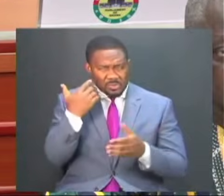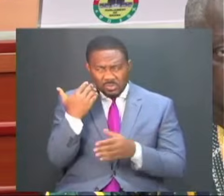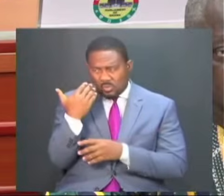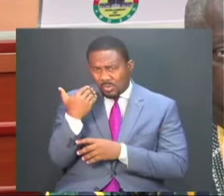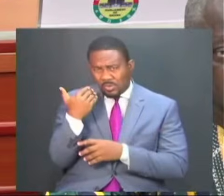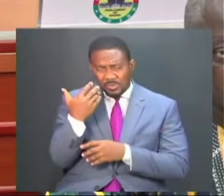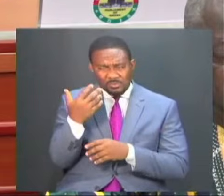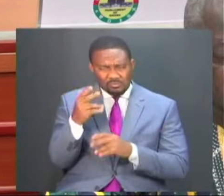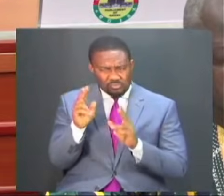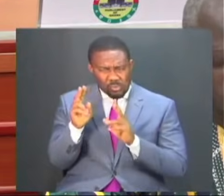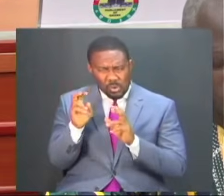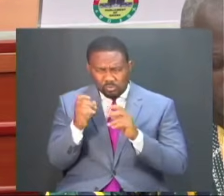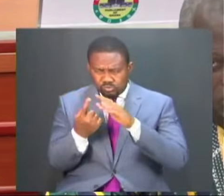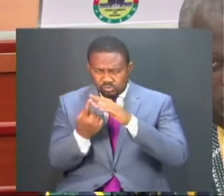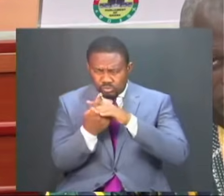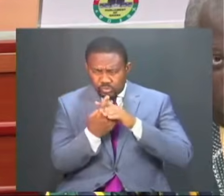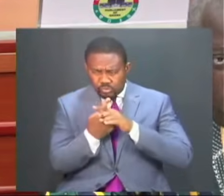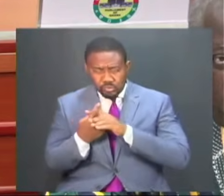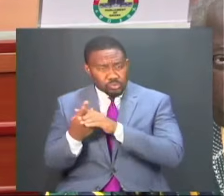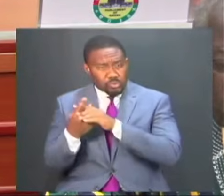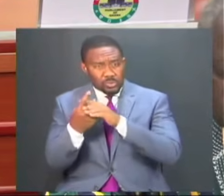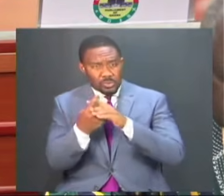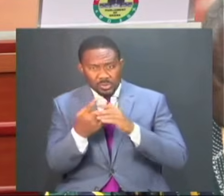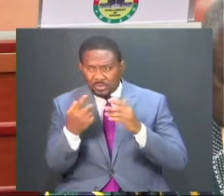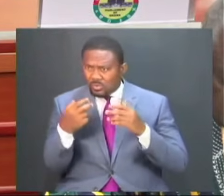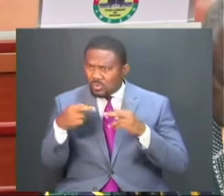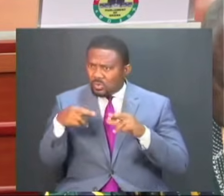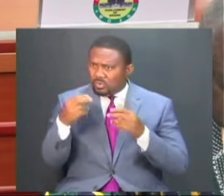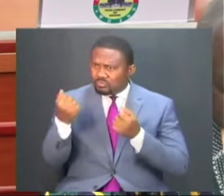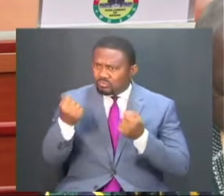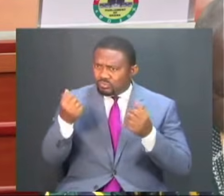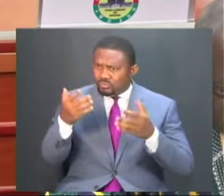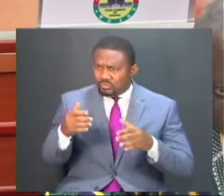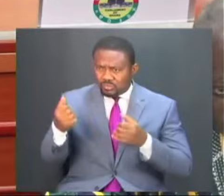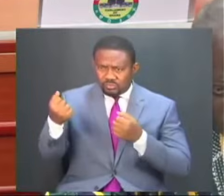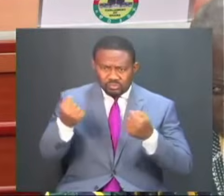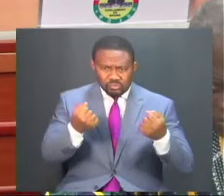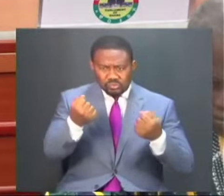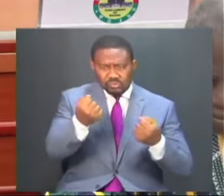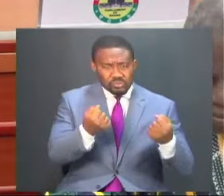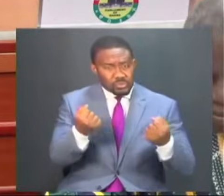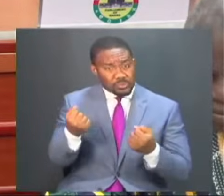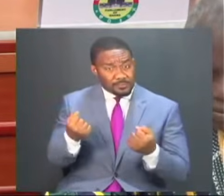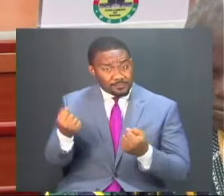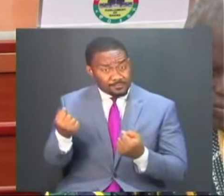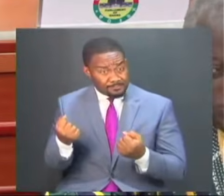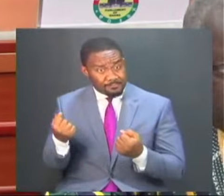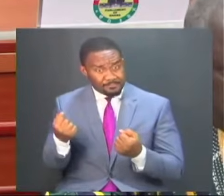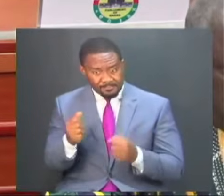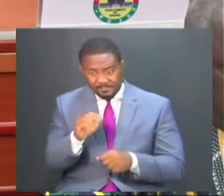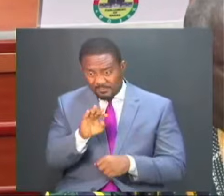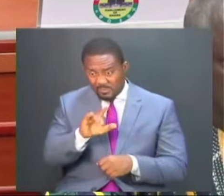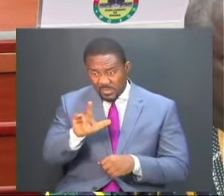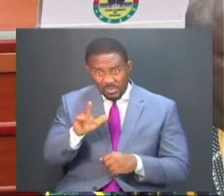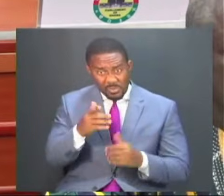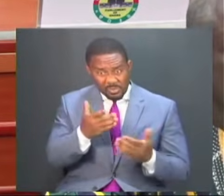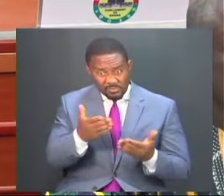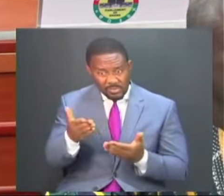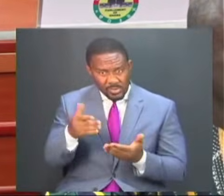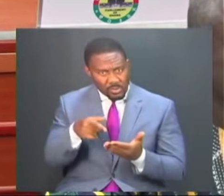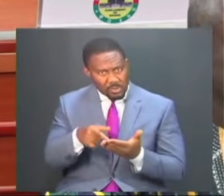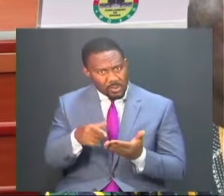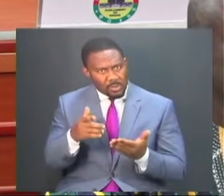of issues that has to do with our road users, and this bill seeks to bring